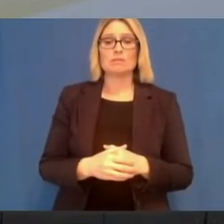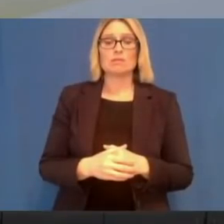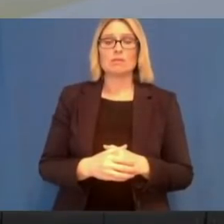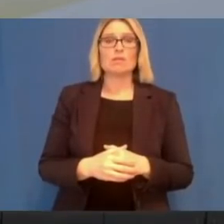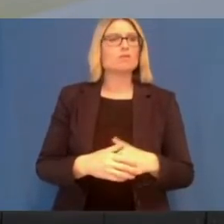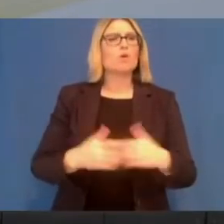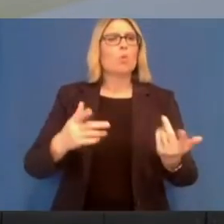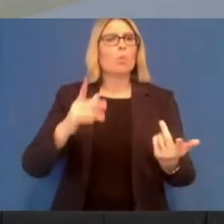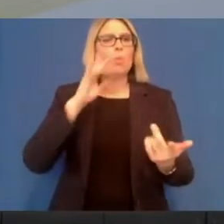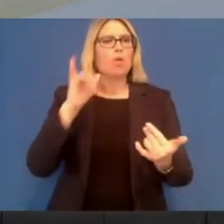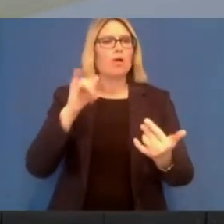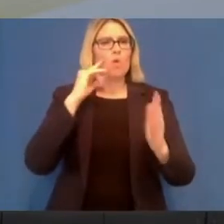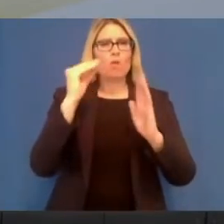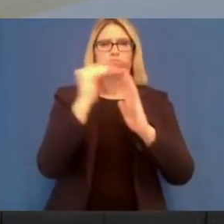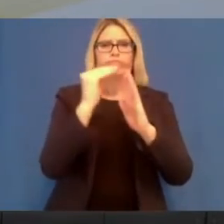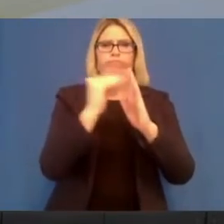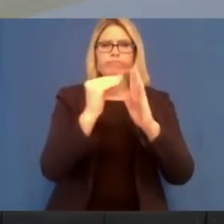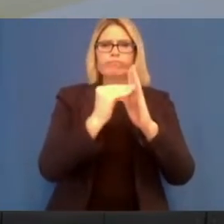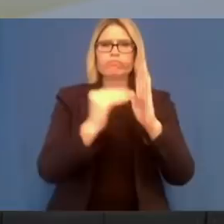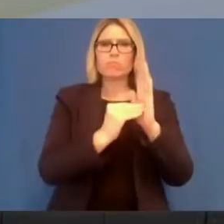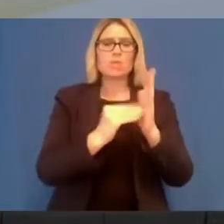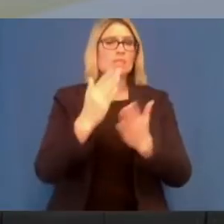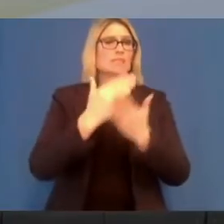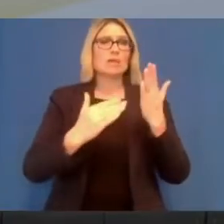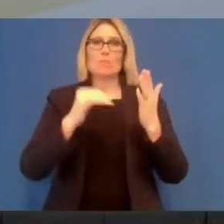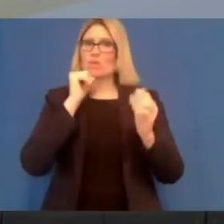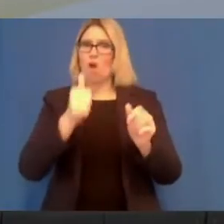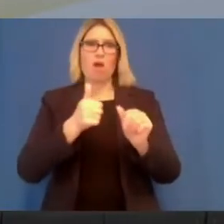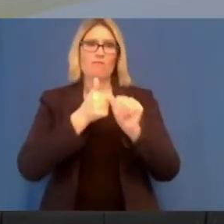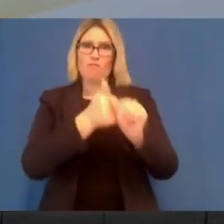and has there been an issue with people not meeting that standard?